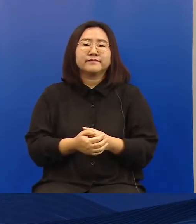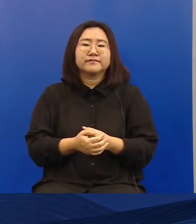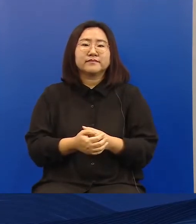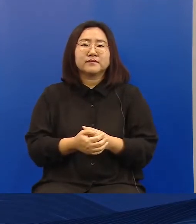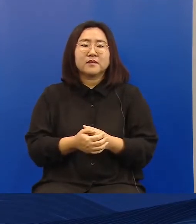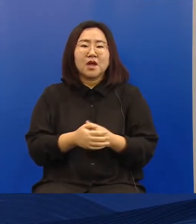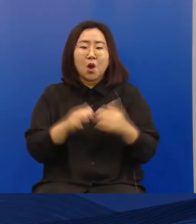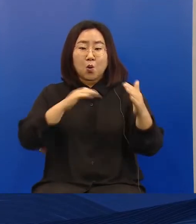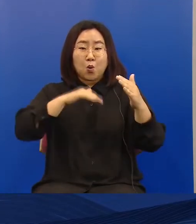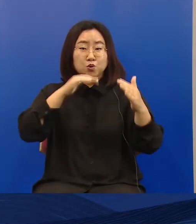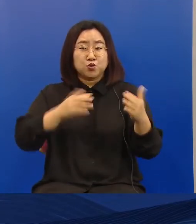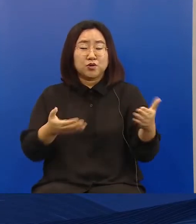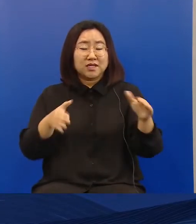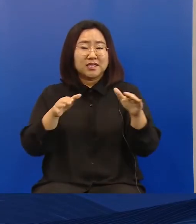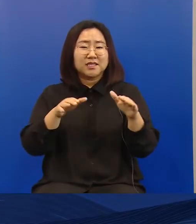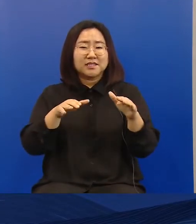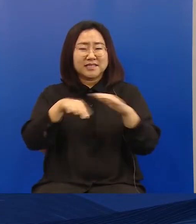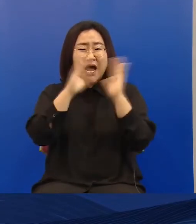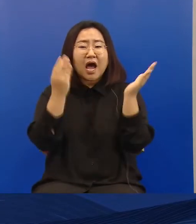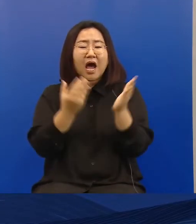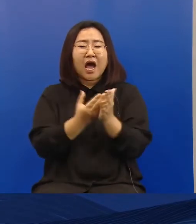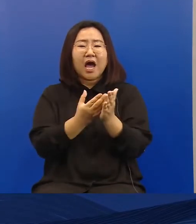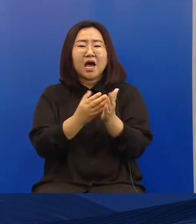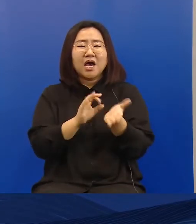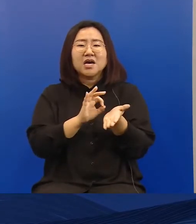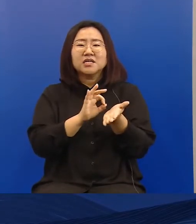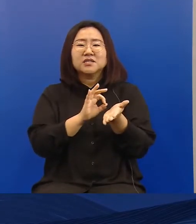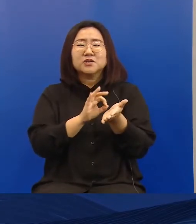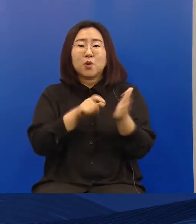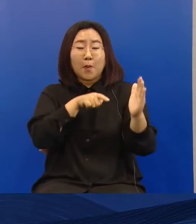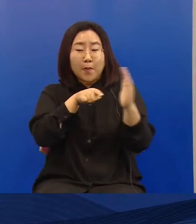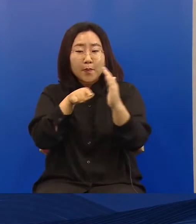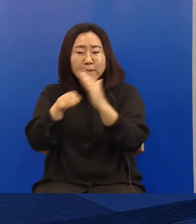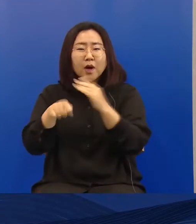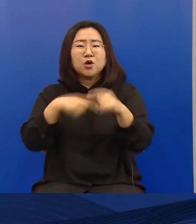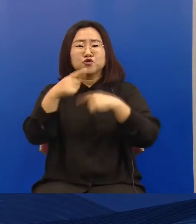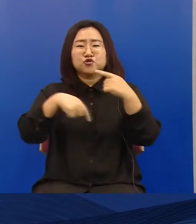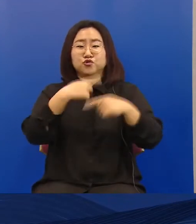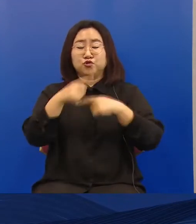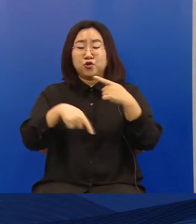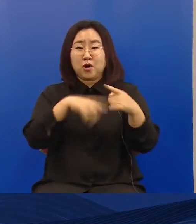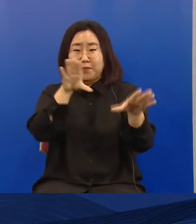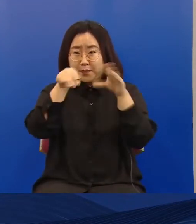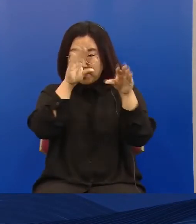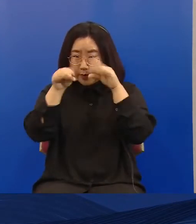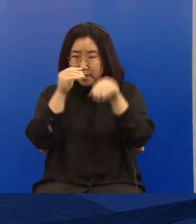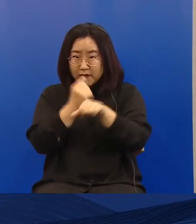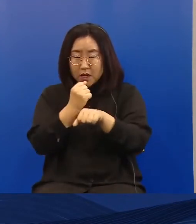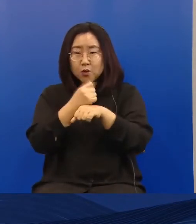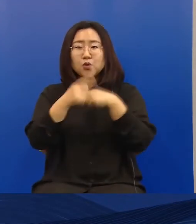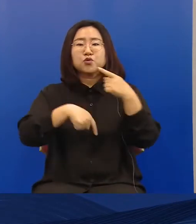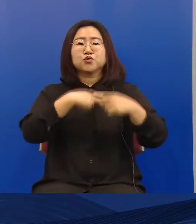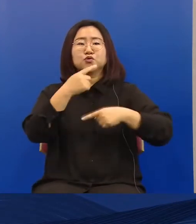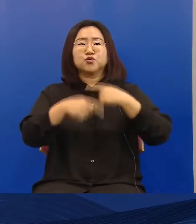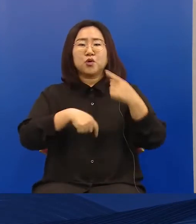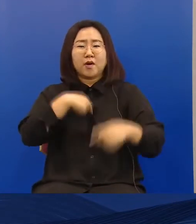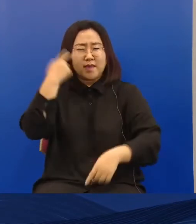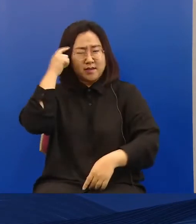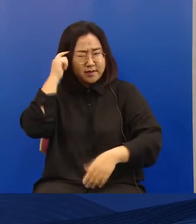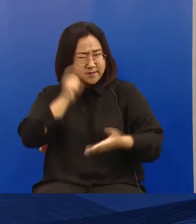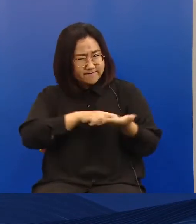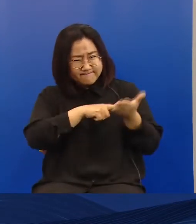end, it's important to expand the definition of the public space and facilities.